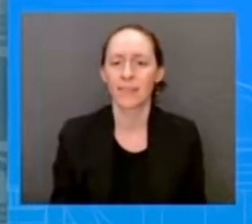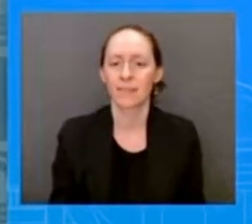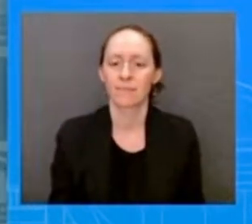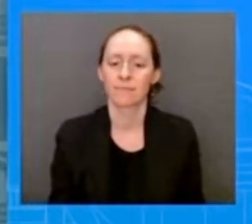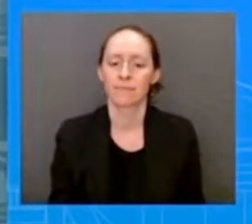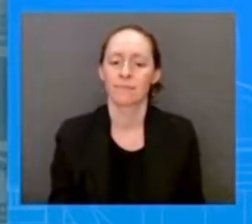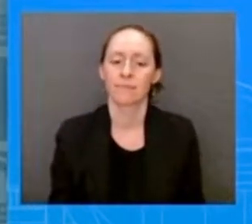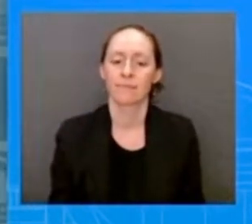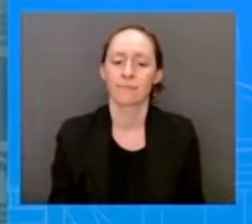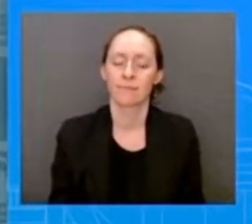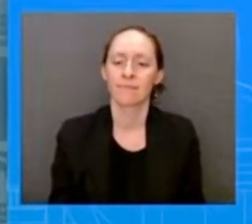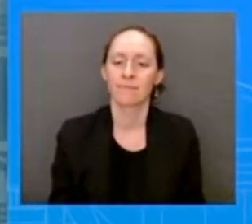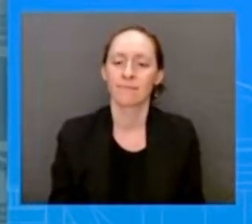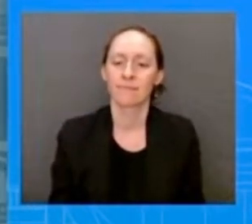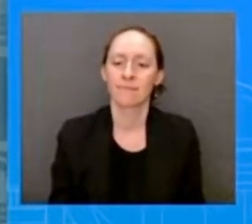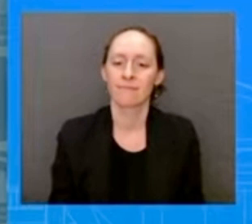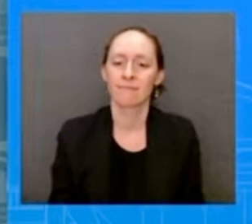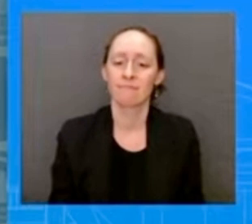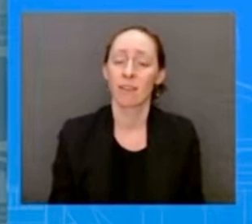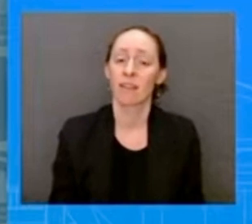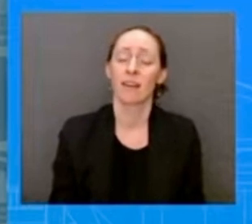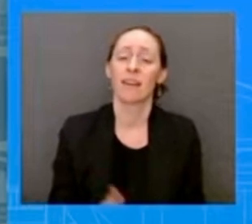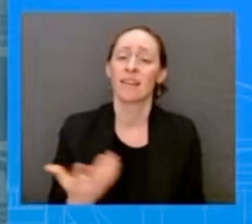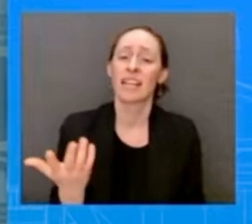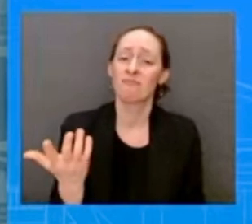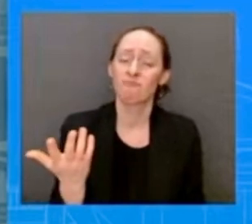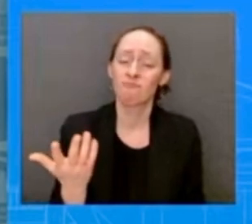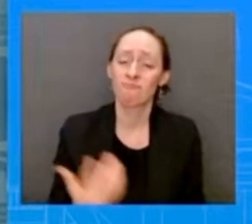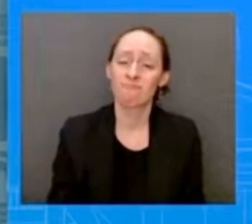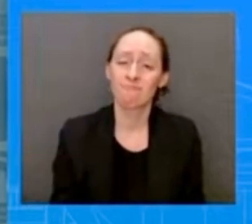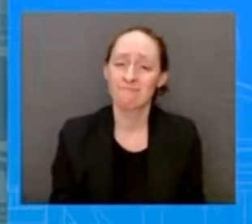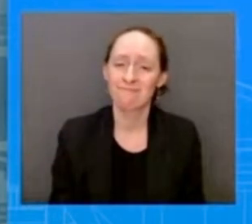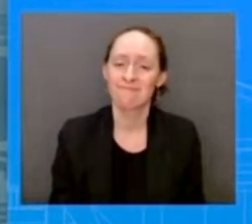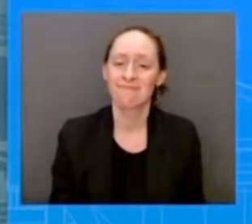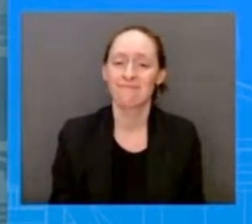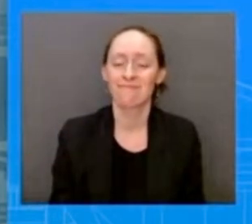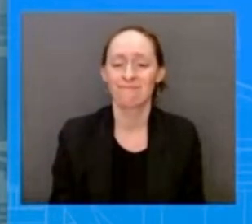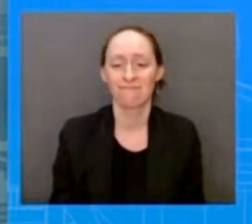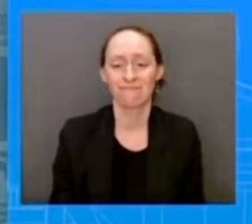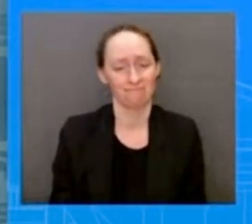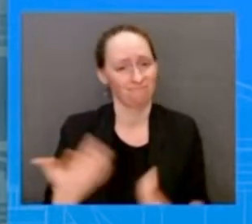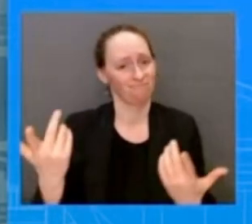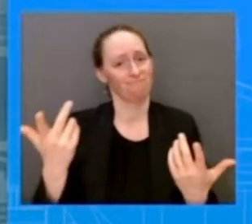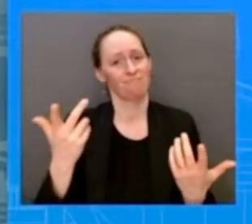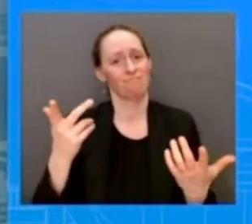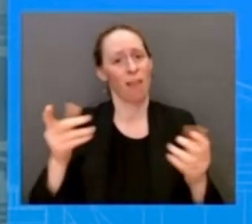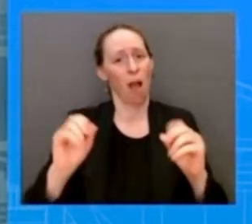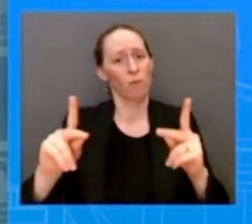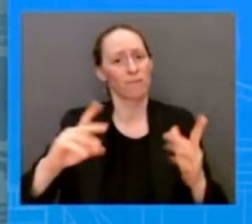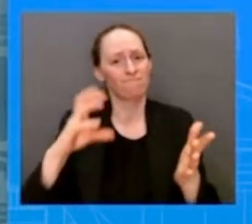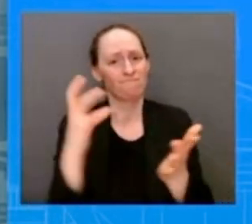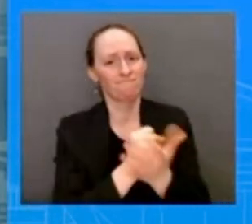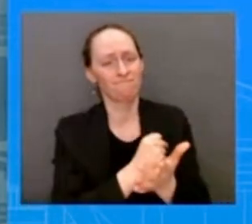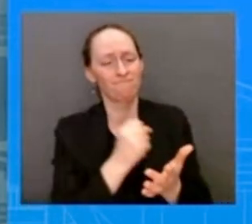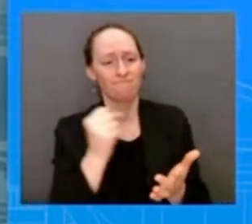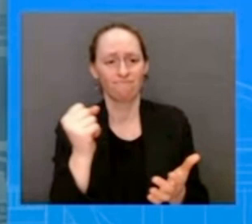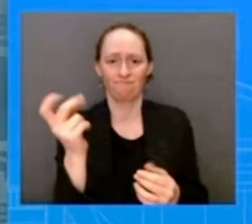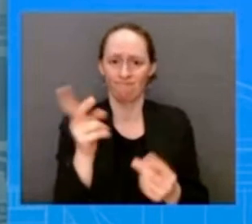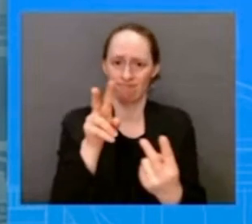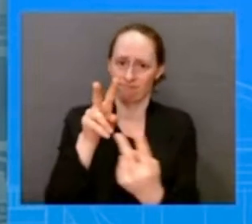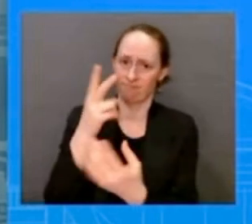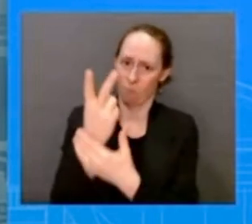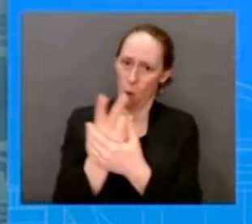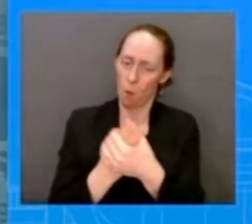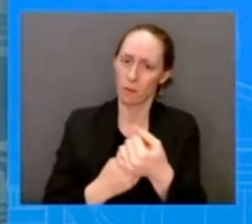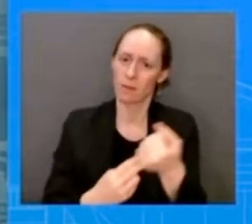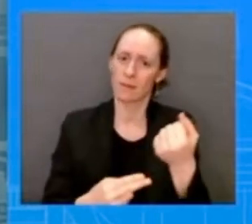No, it was a terrific opportunity for the First Lady to meet with the First Lady of Poland and to be able to thank her personally